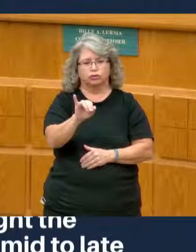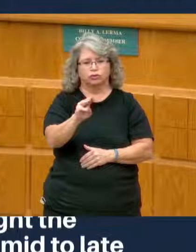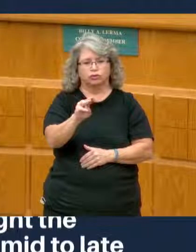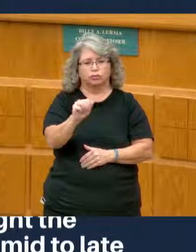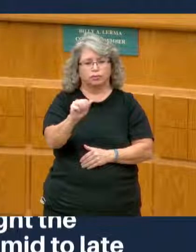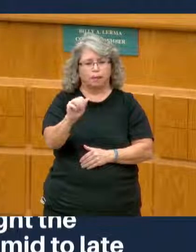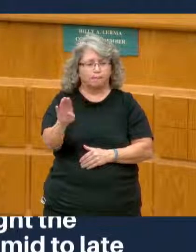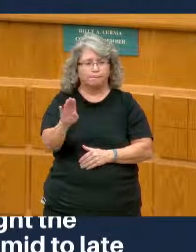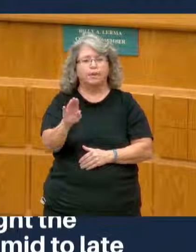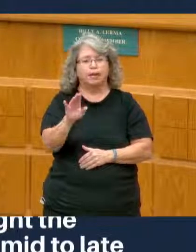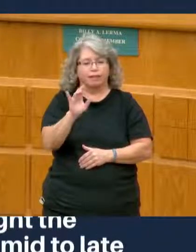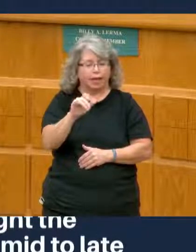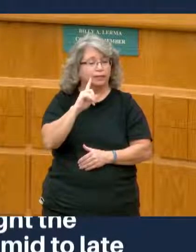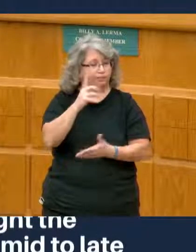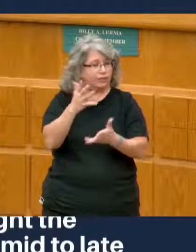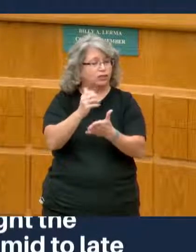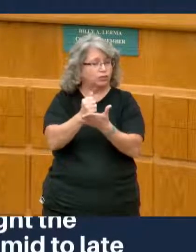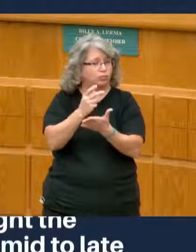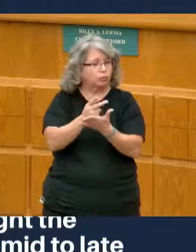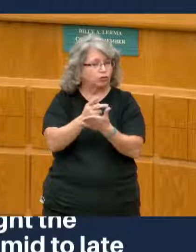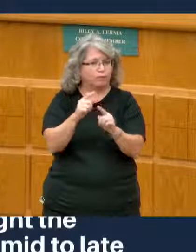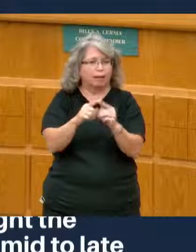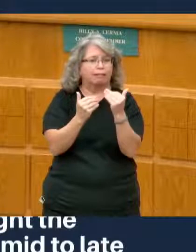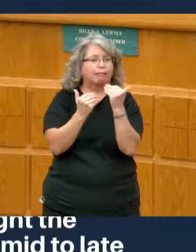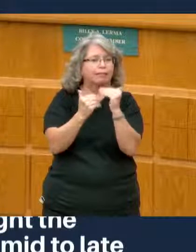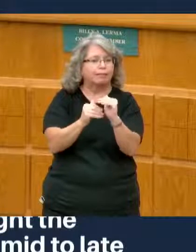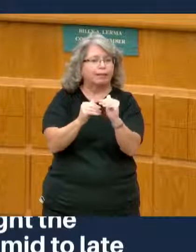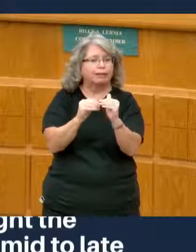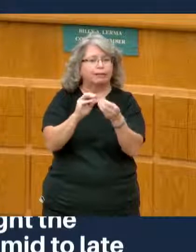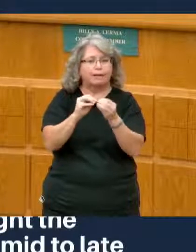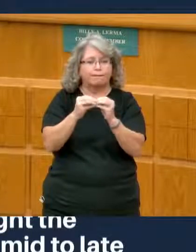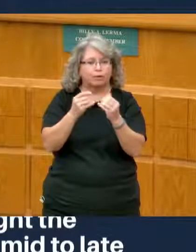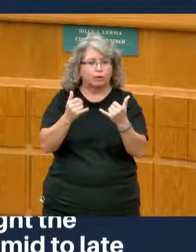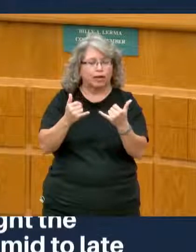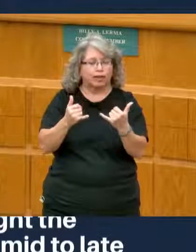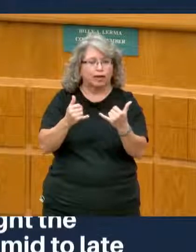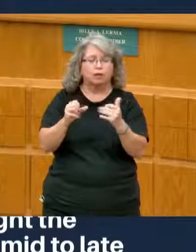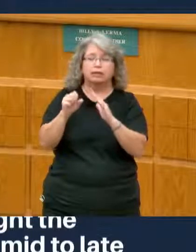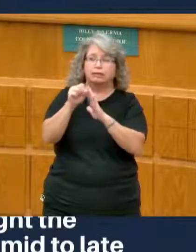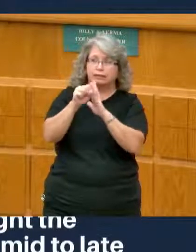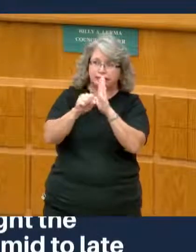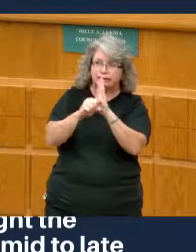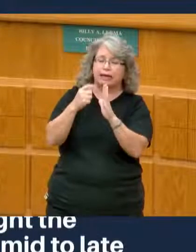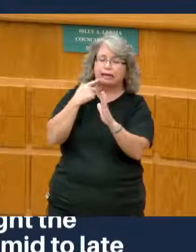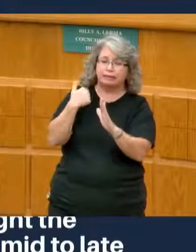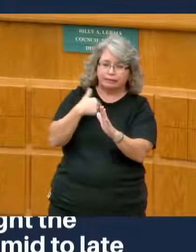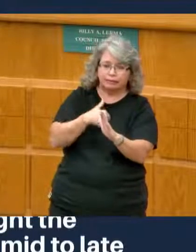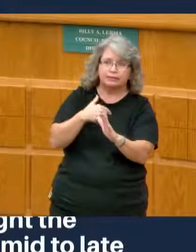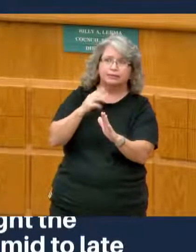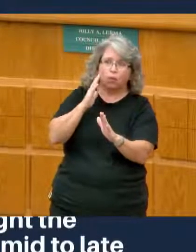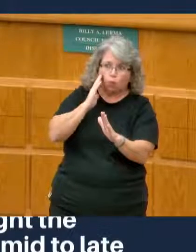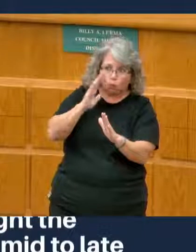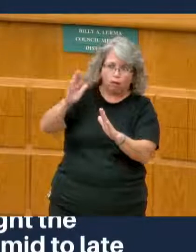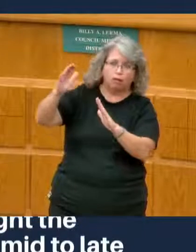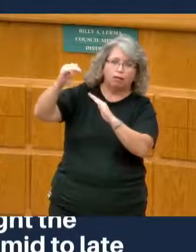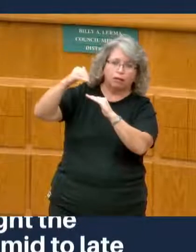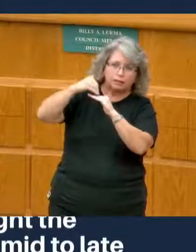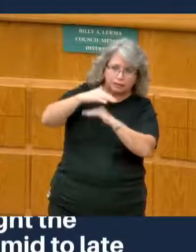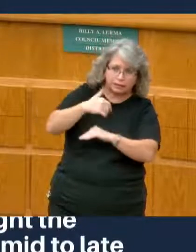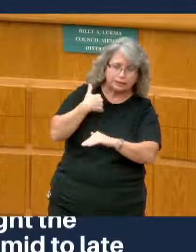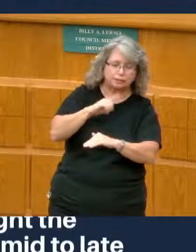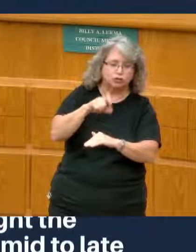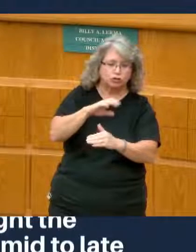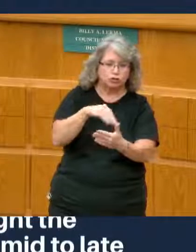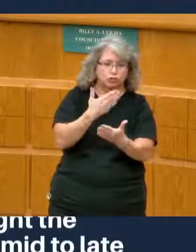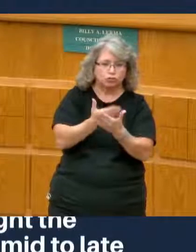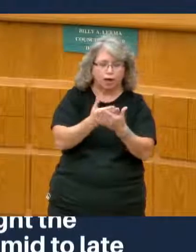very limited in supply, and so the state is telling us that we should be getting some here to our community around